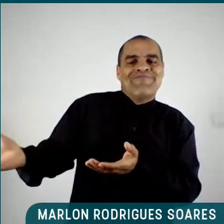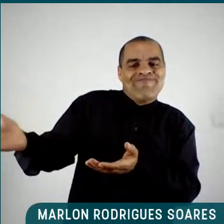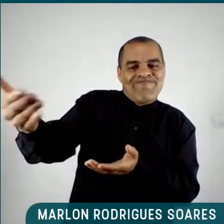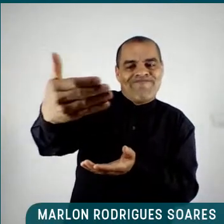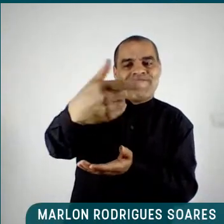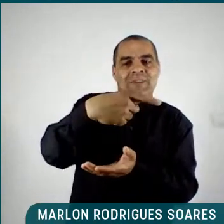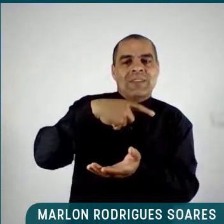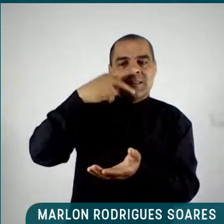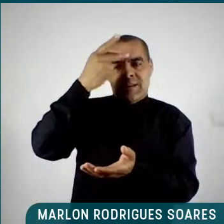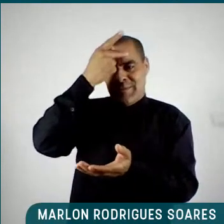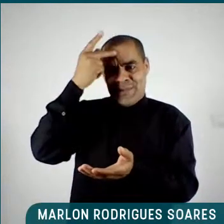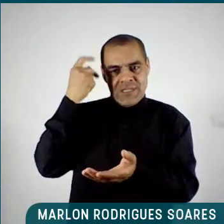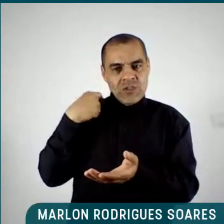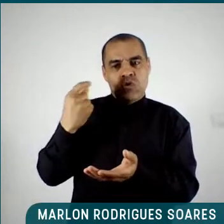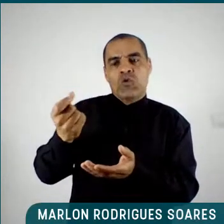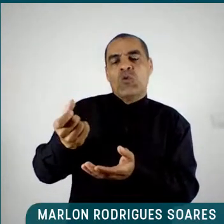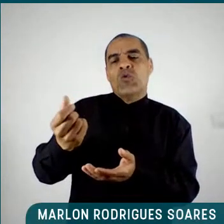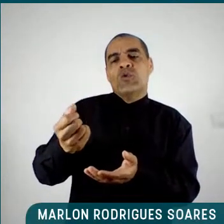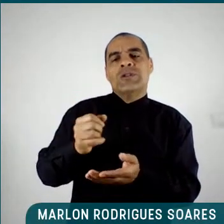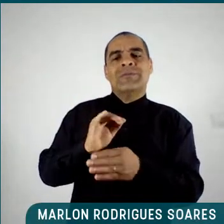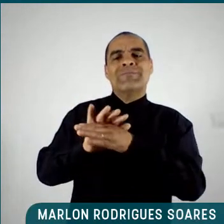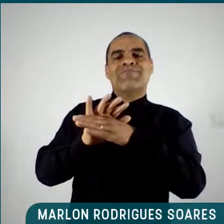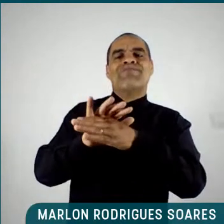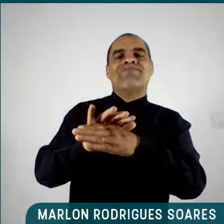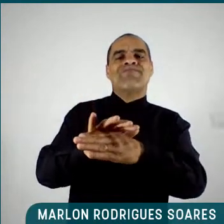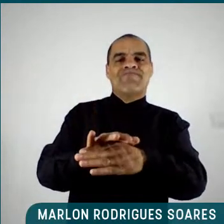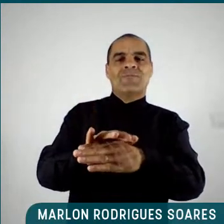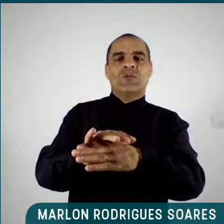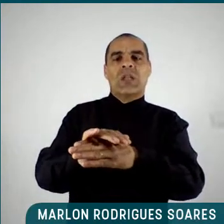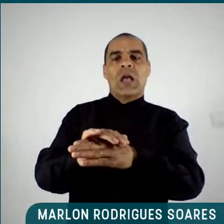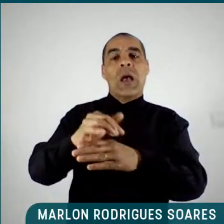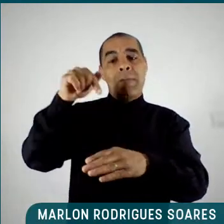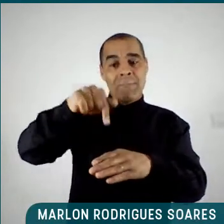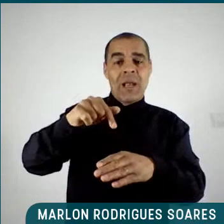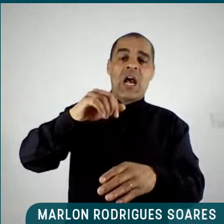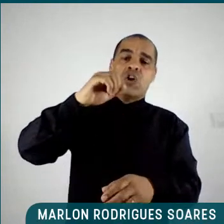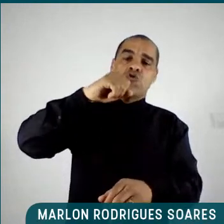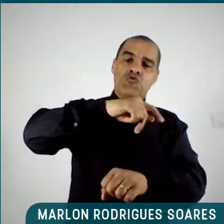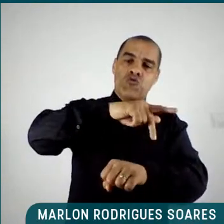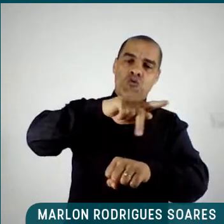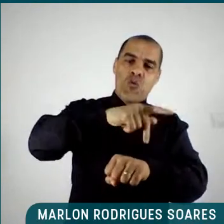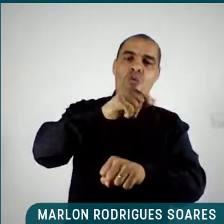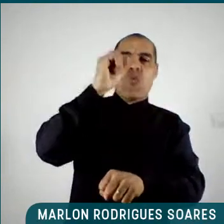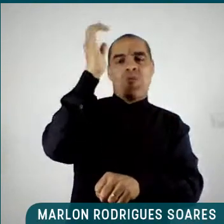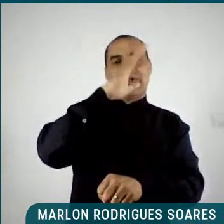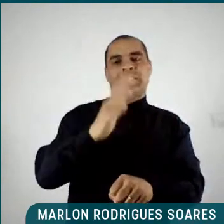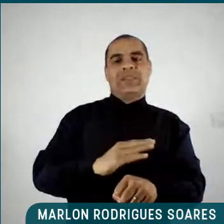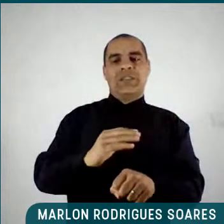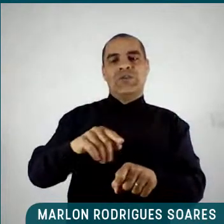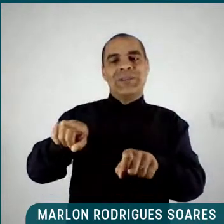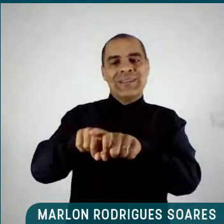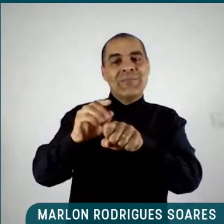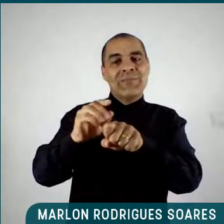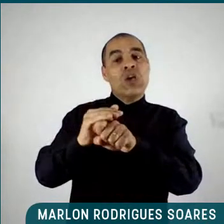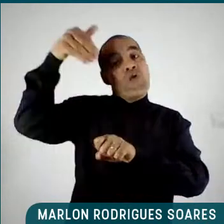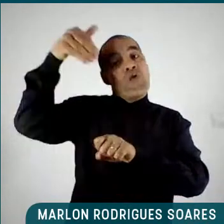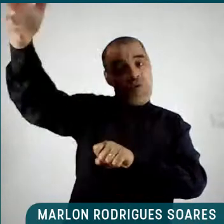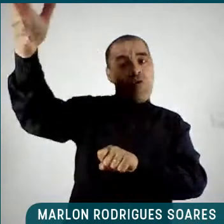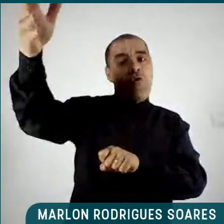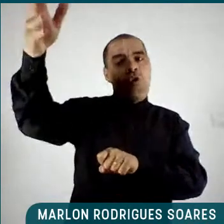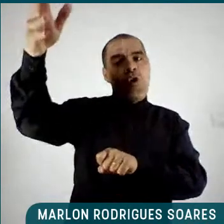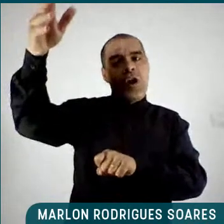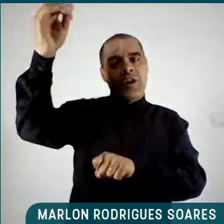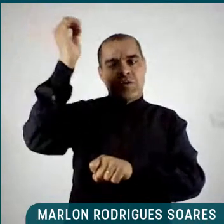people to do collaborations with Brazil, for Brazil, working